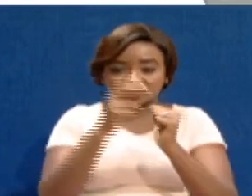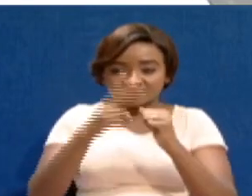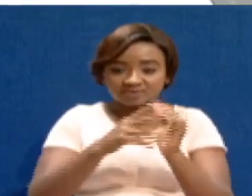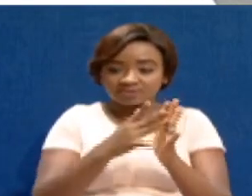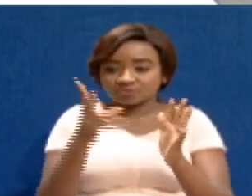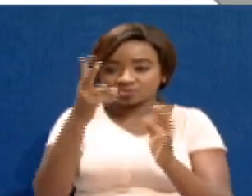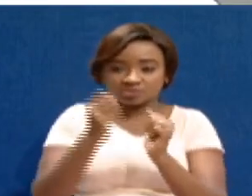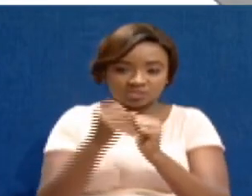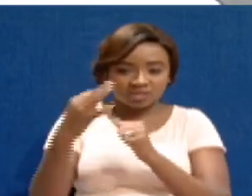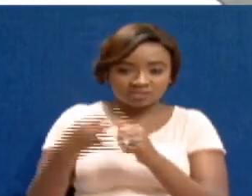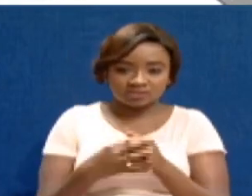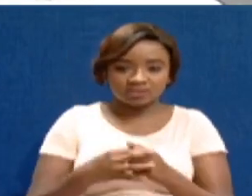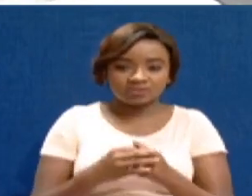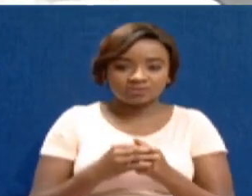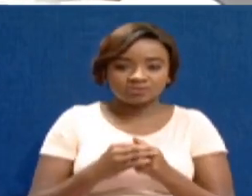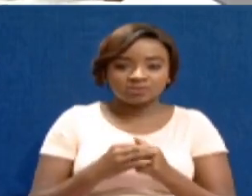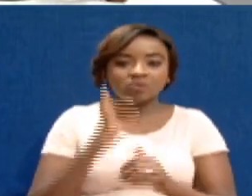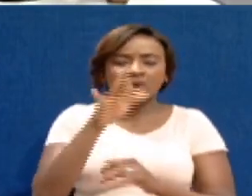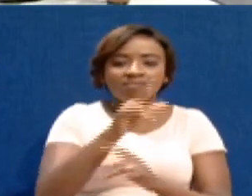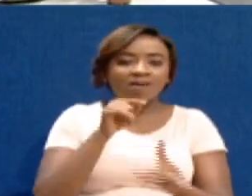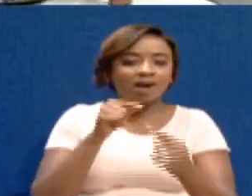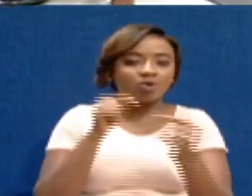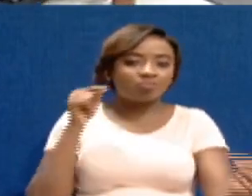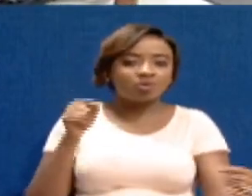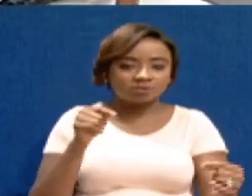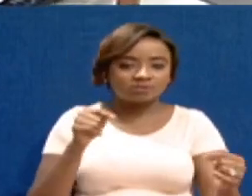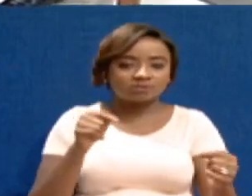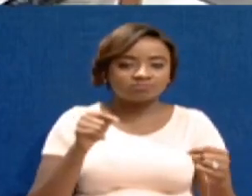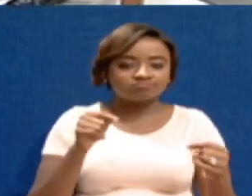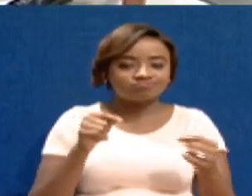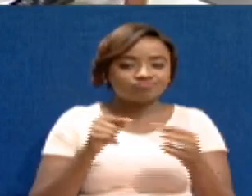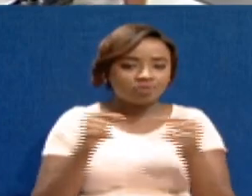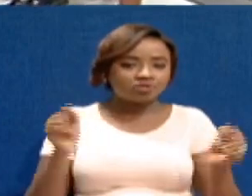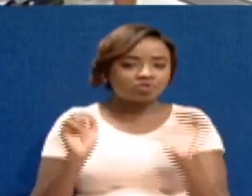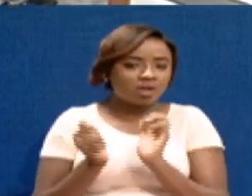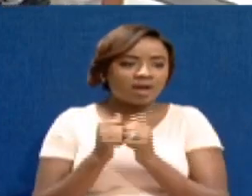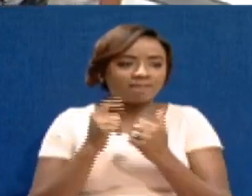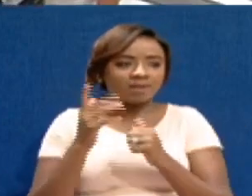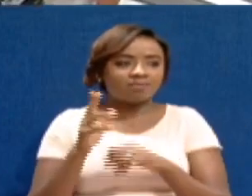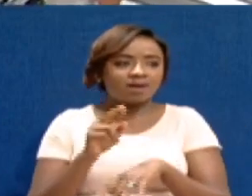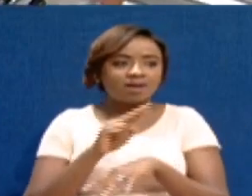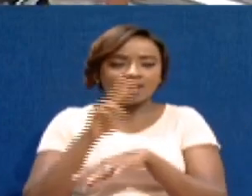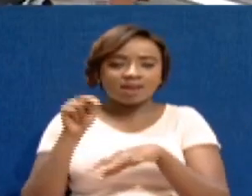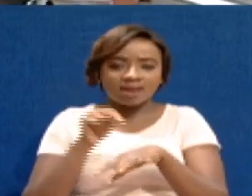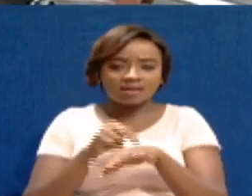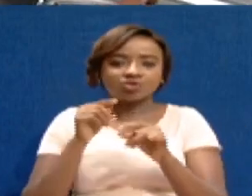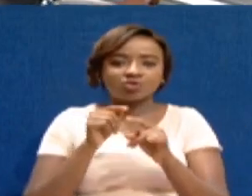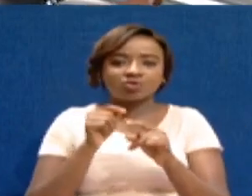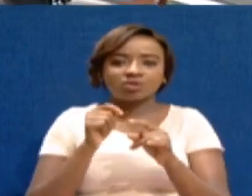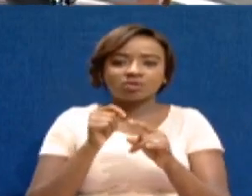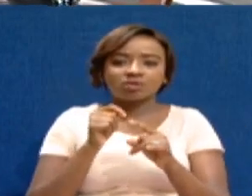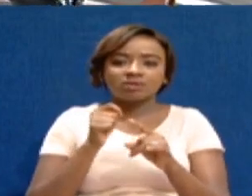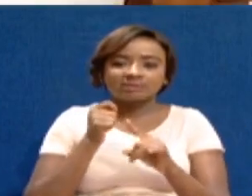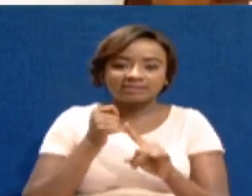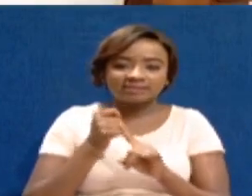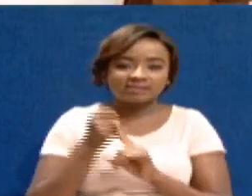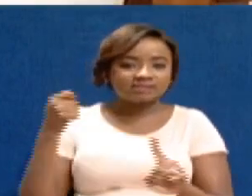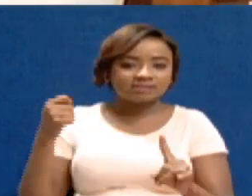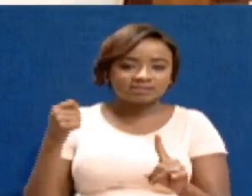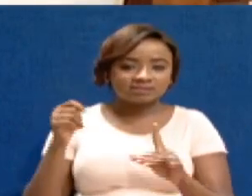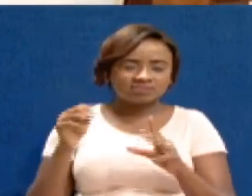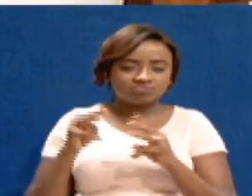Kenya feel that the winner takes it. We can't no longer deal with a winner takes it all type of presidency. And my friend says